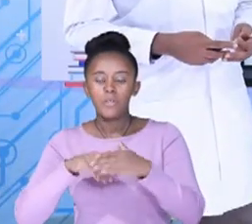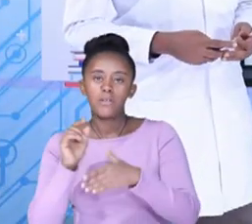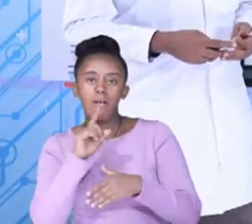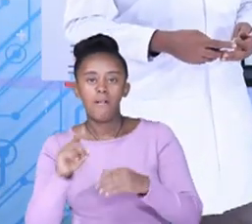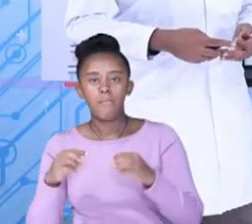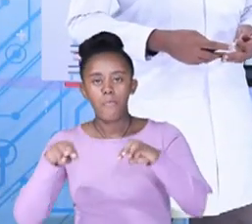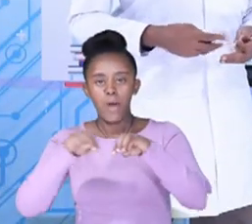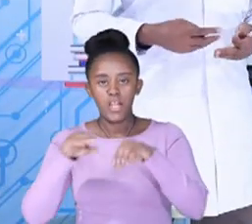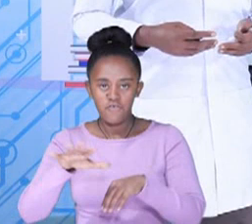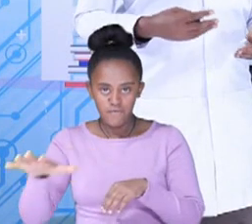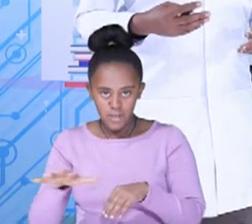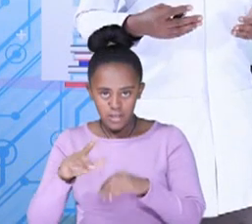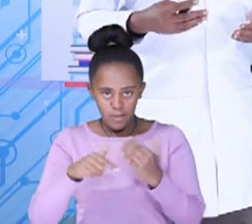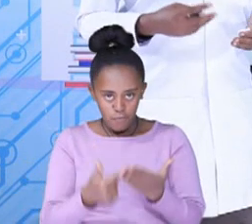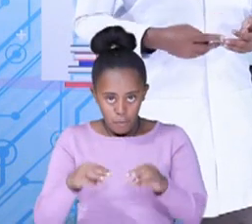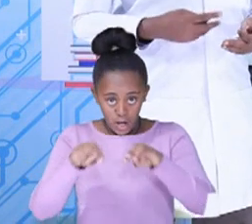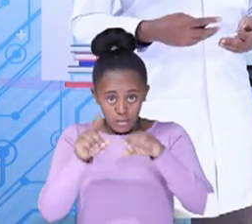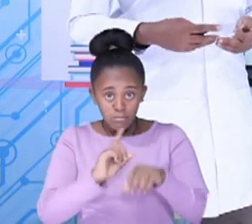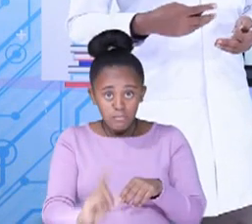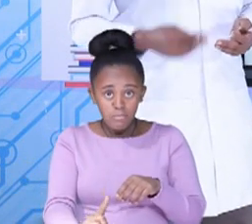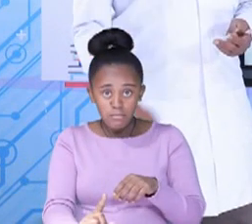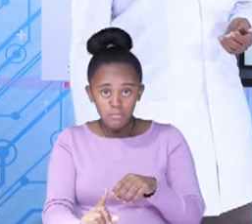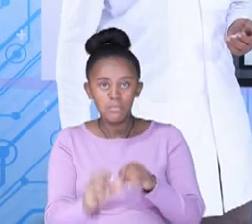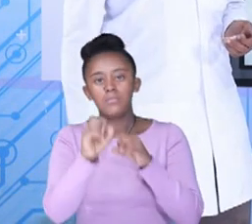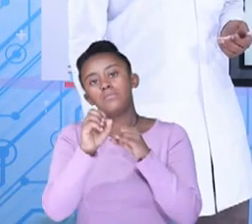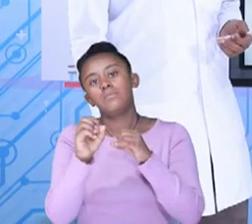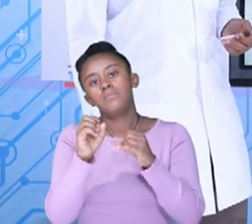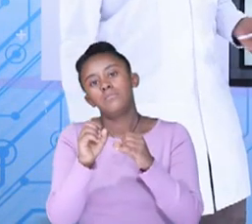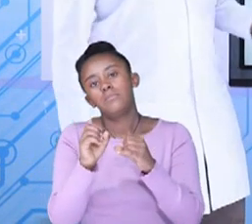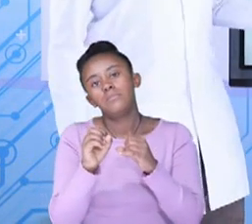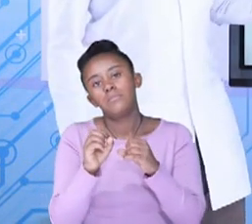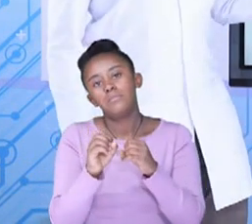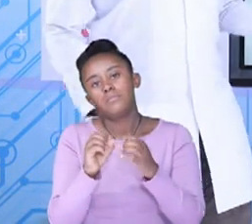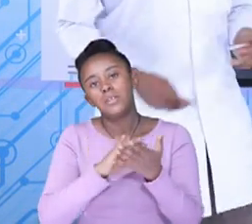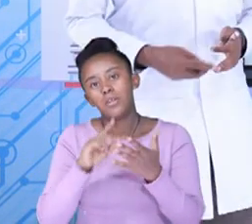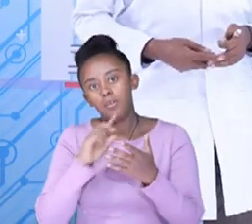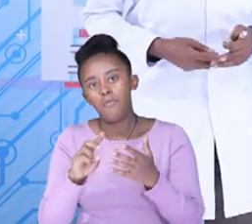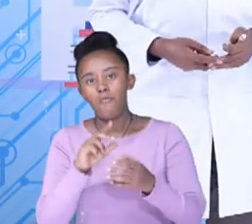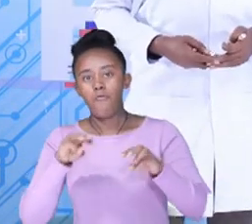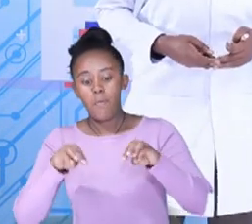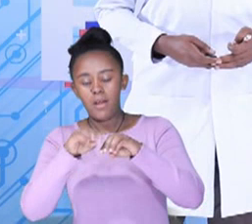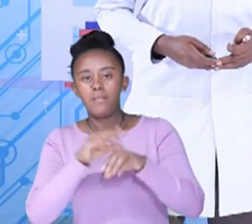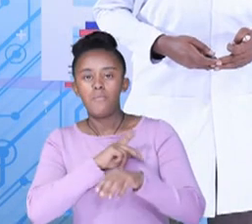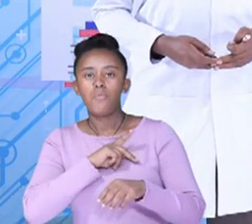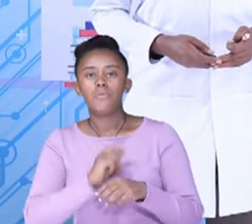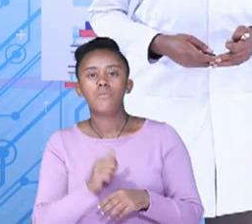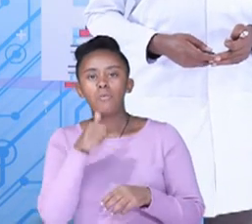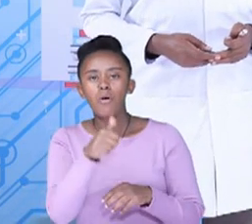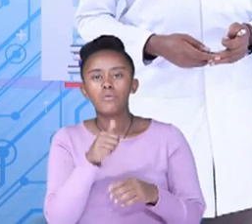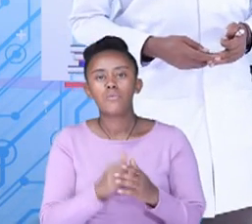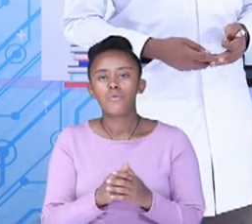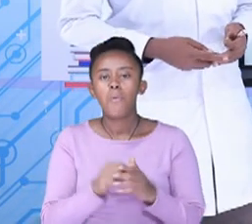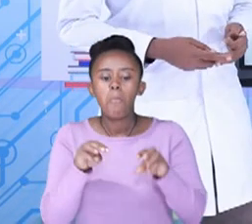field. Therefore, magnetism is the study of magnet and its property. So, what do you mean by magnet then?